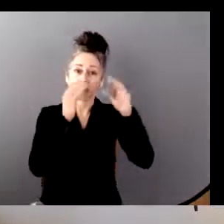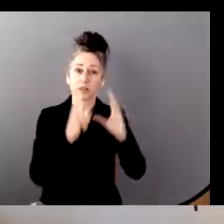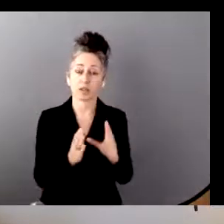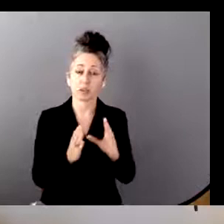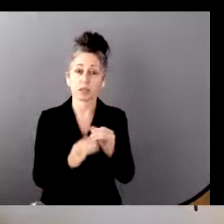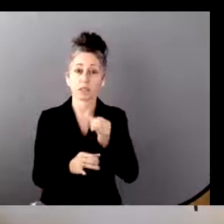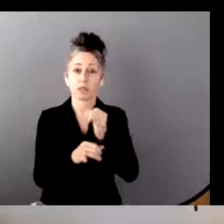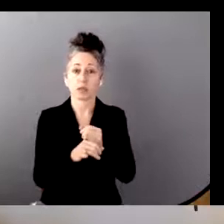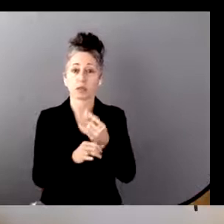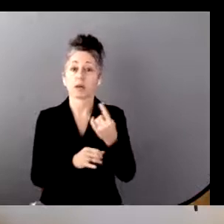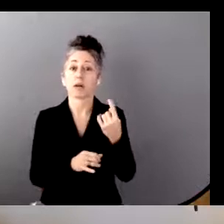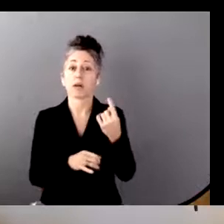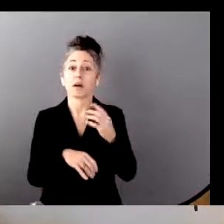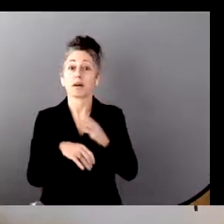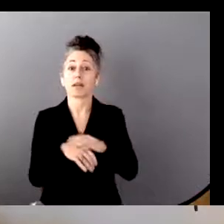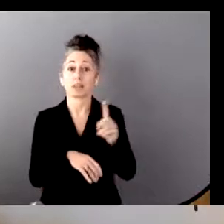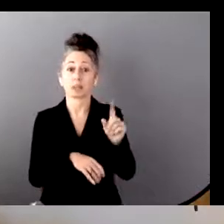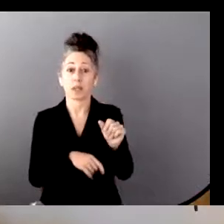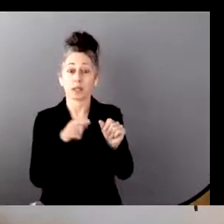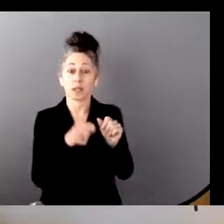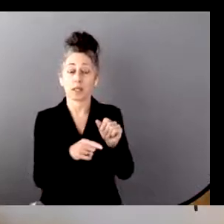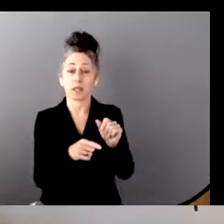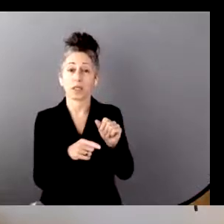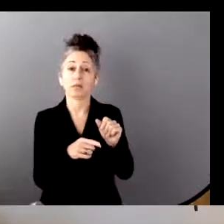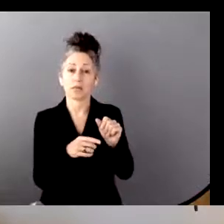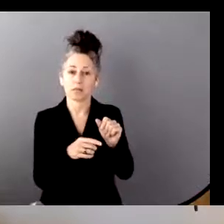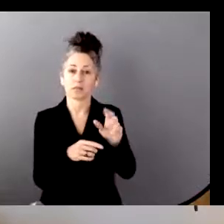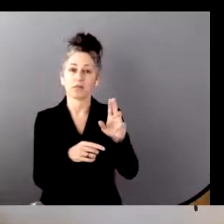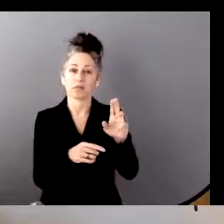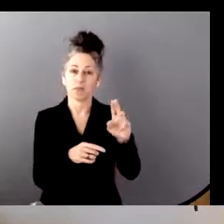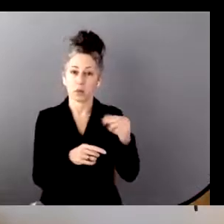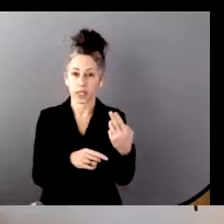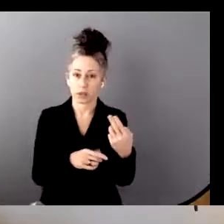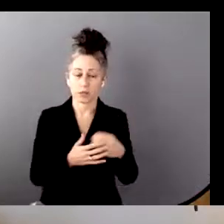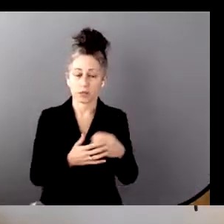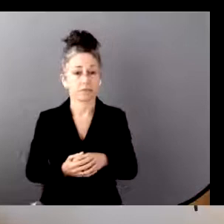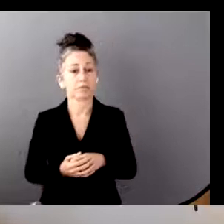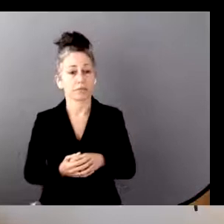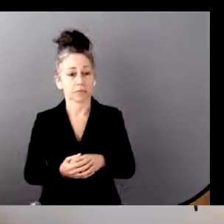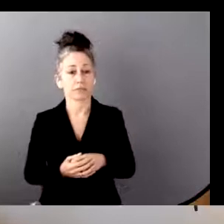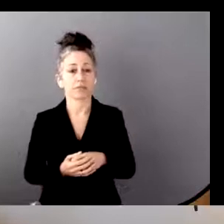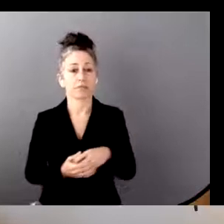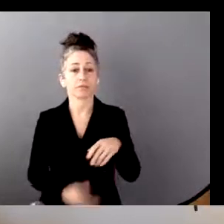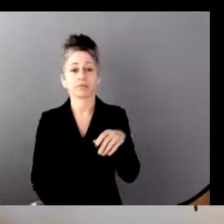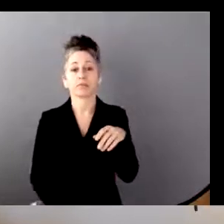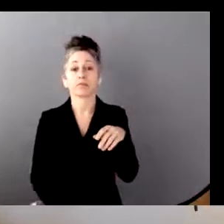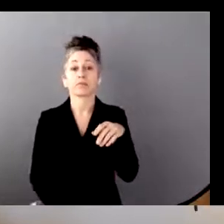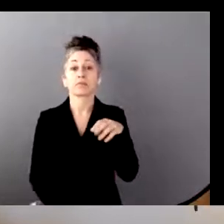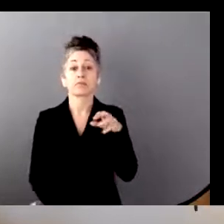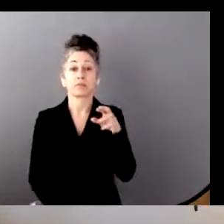on Disability, UCED, at the University of New Hampshire. Ms. Rafal is